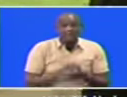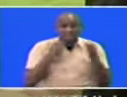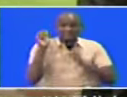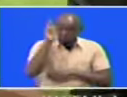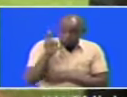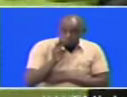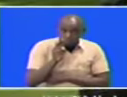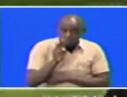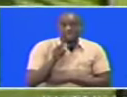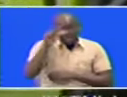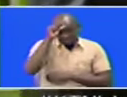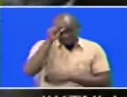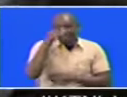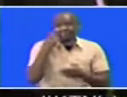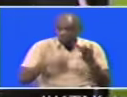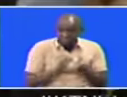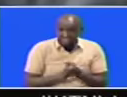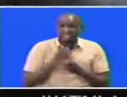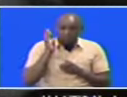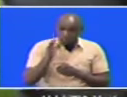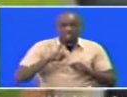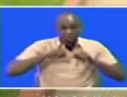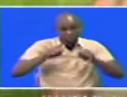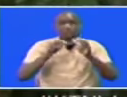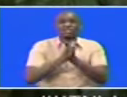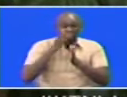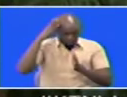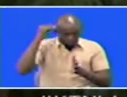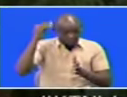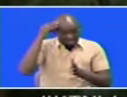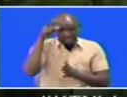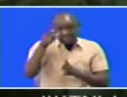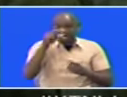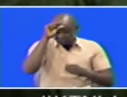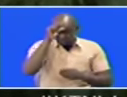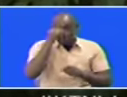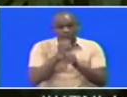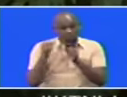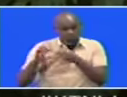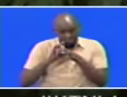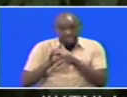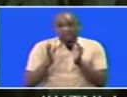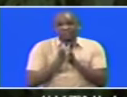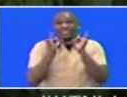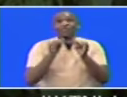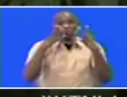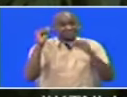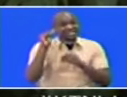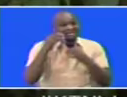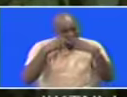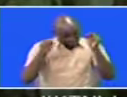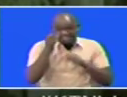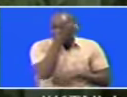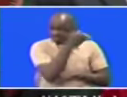Kenyatta's administration has maintained close ties with Somalia's federal government, led by newly elected President